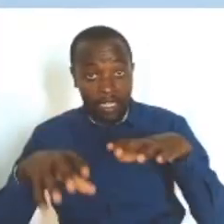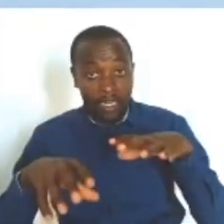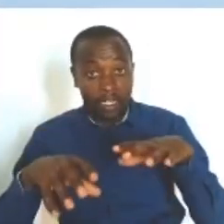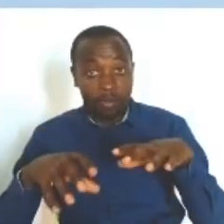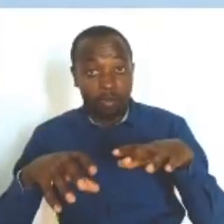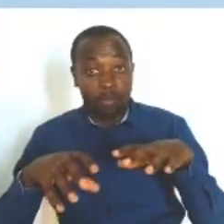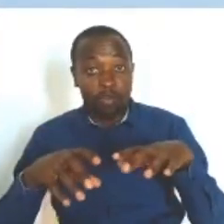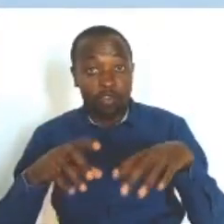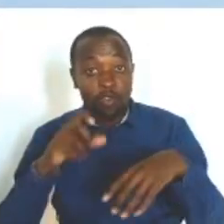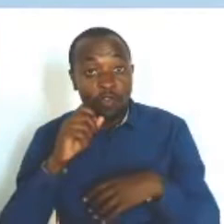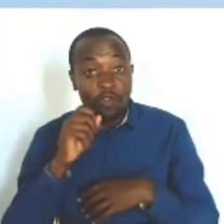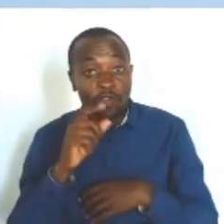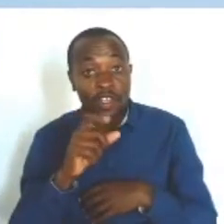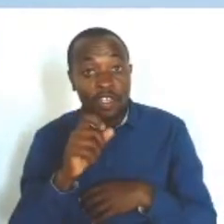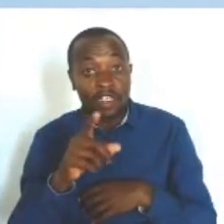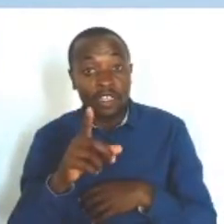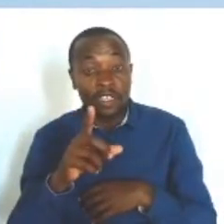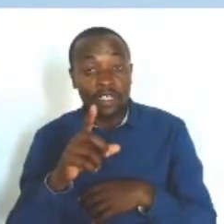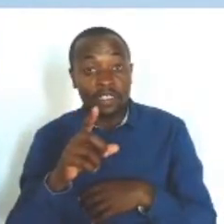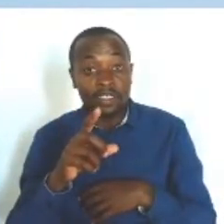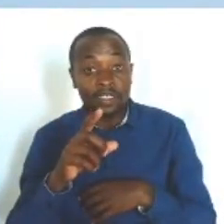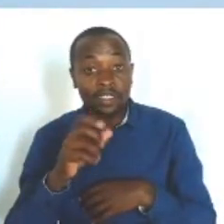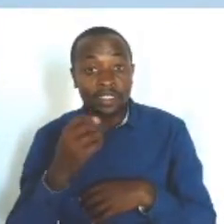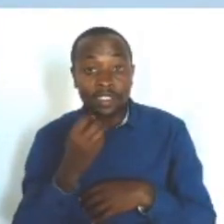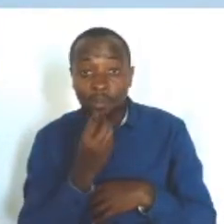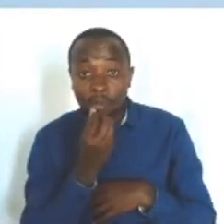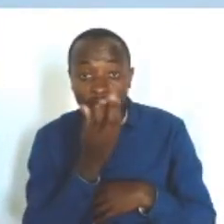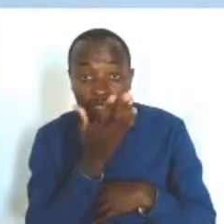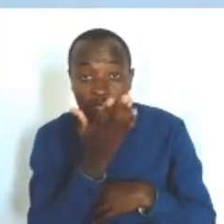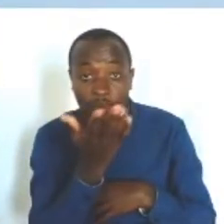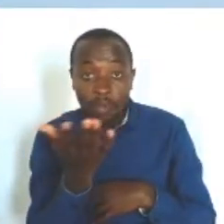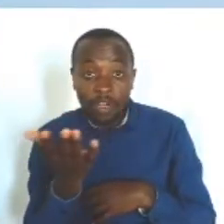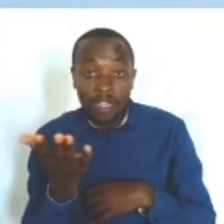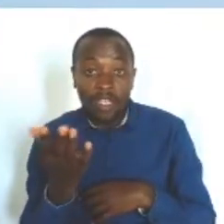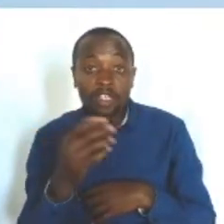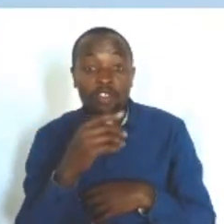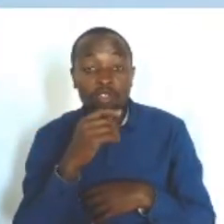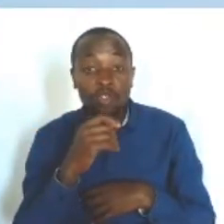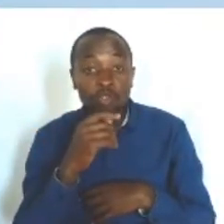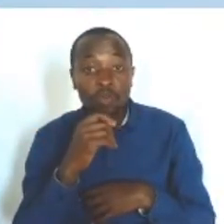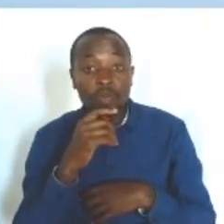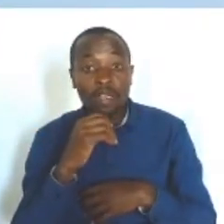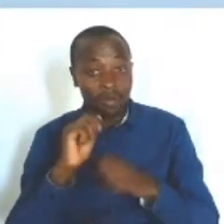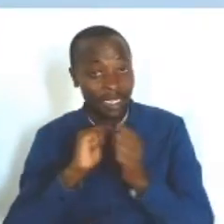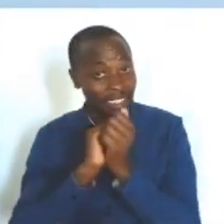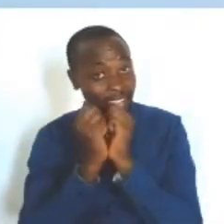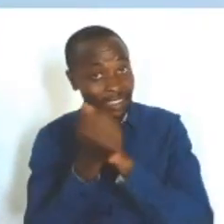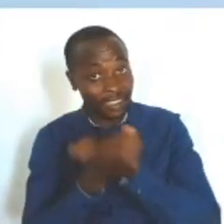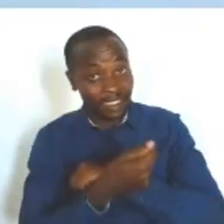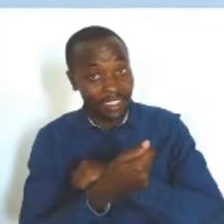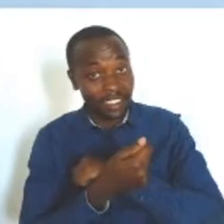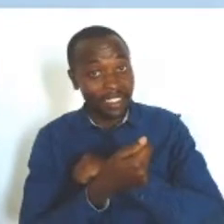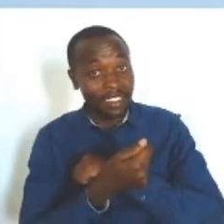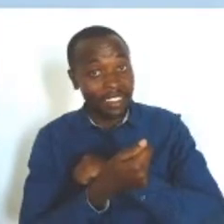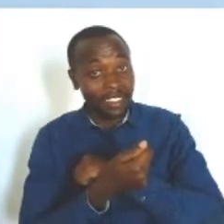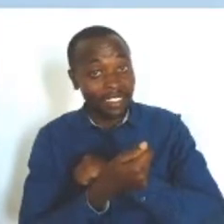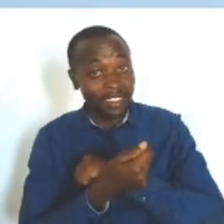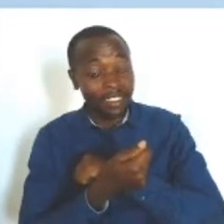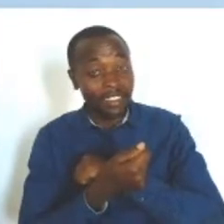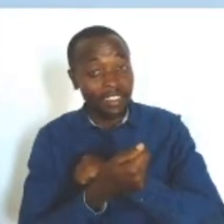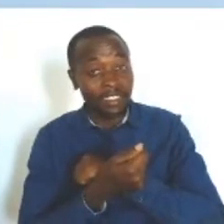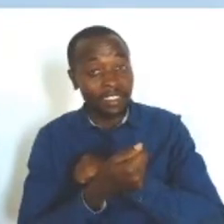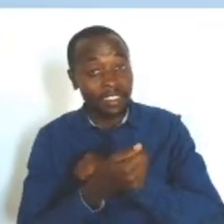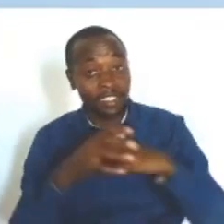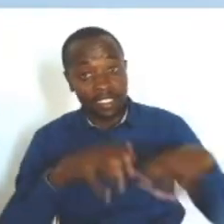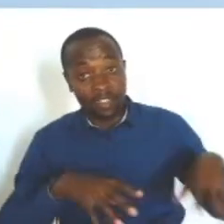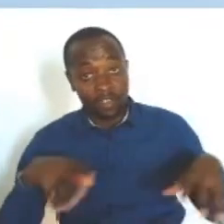virus that could not be transmitted to man, but it was modified in a lab, and now it's affecting the man.